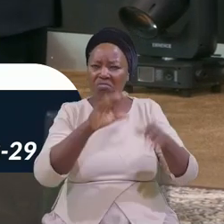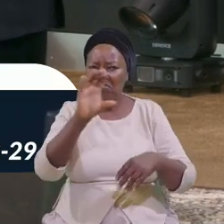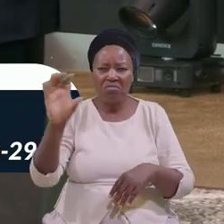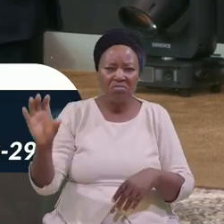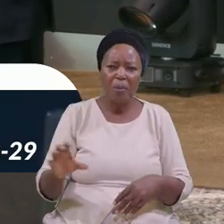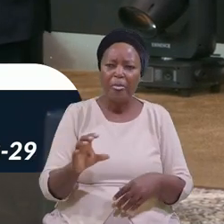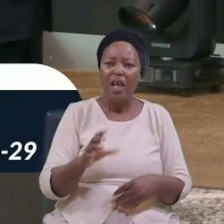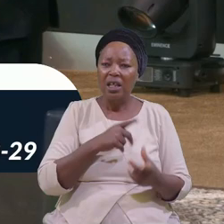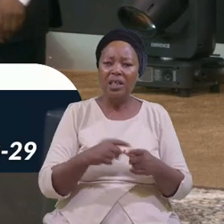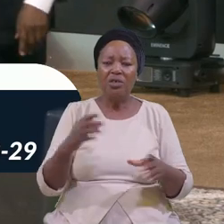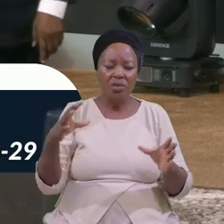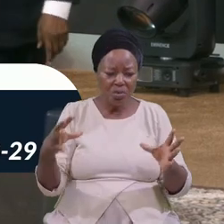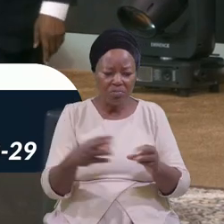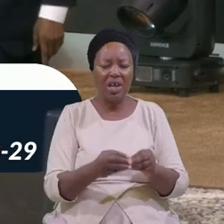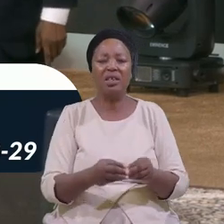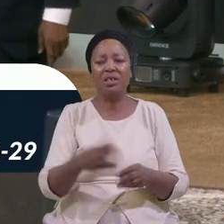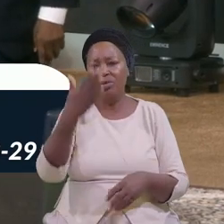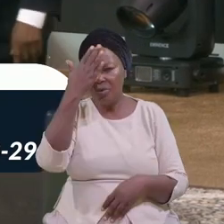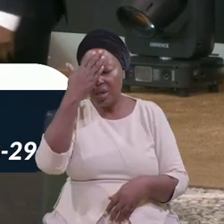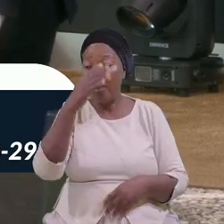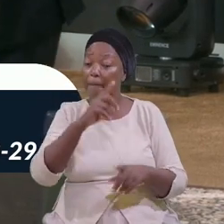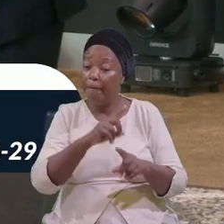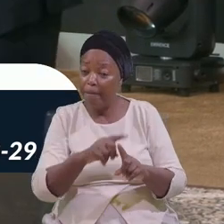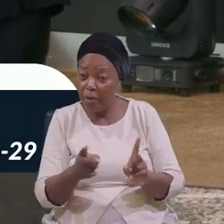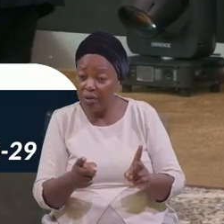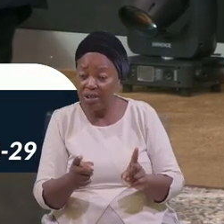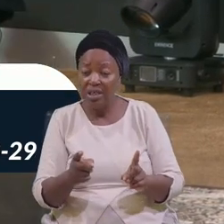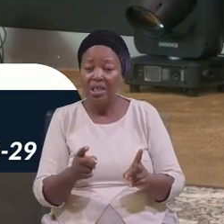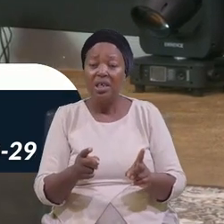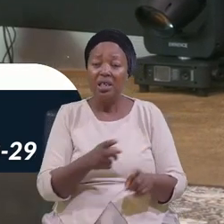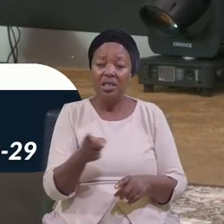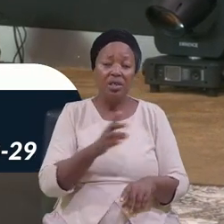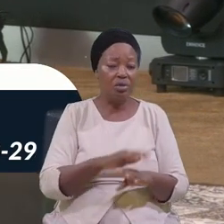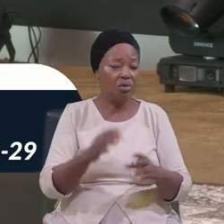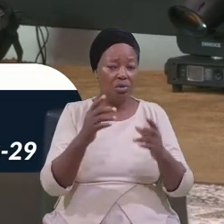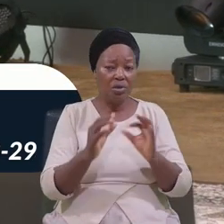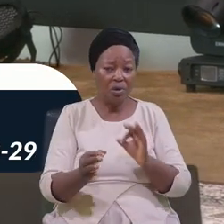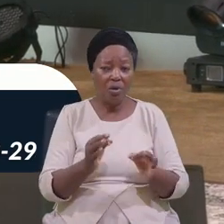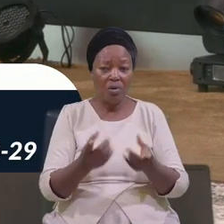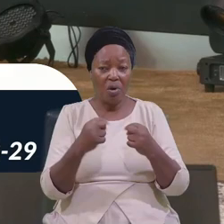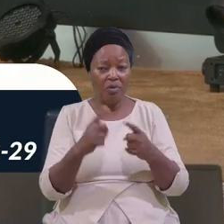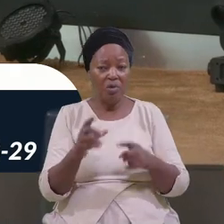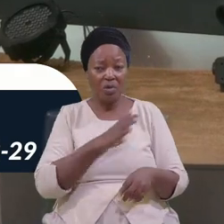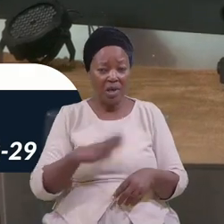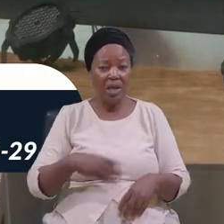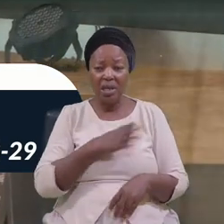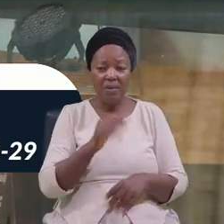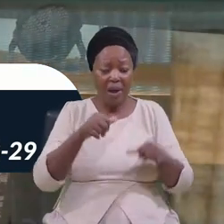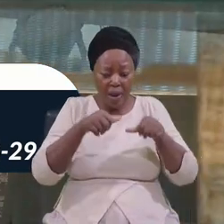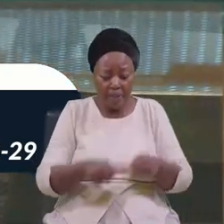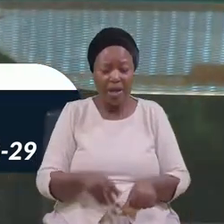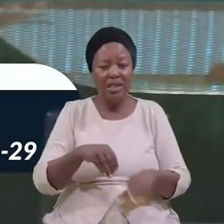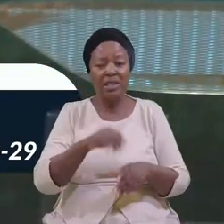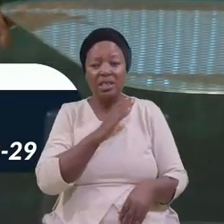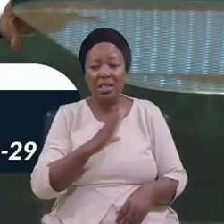They're gathering knowledge. But they do not come to Christ and they do not abide in